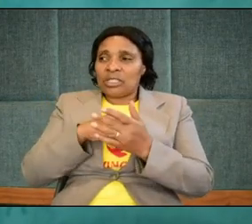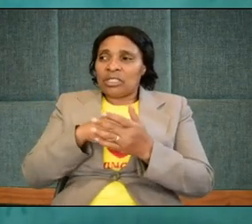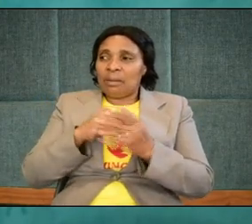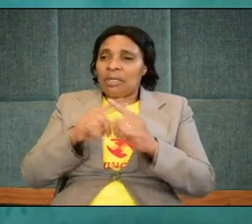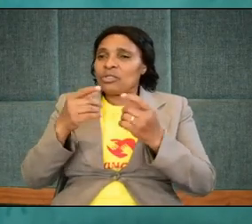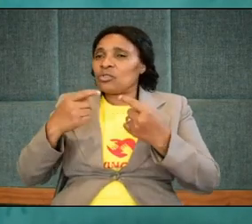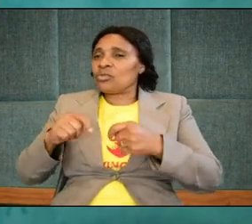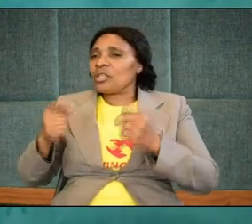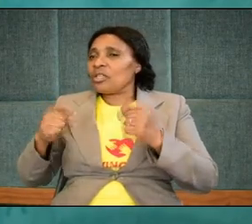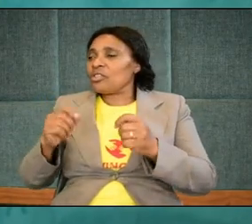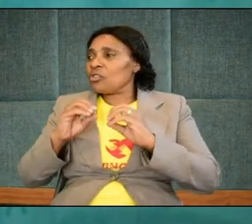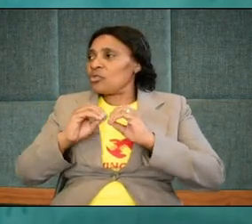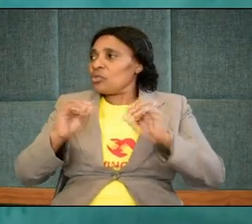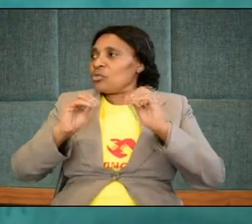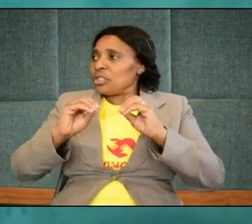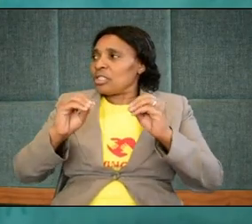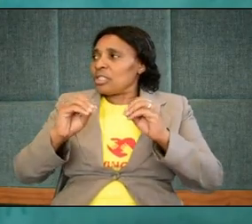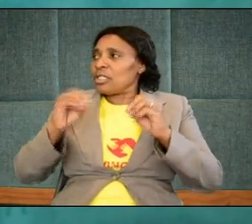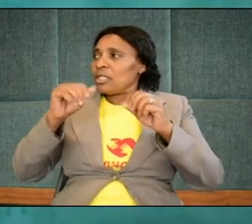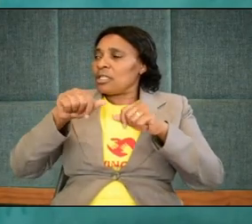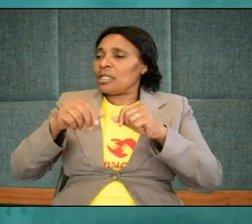teach him the aspect of